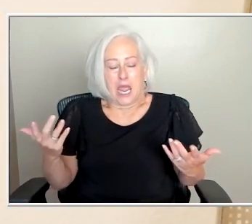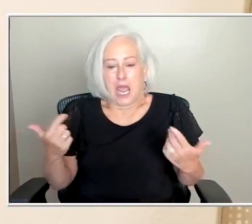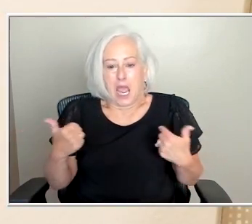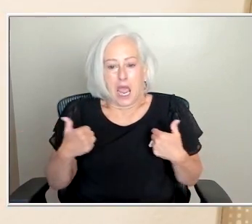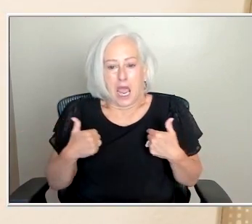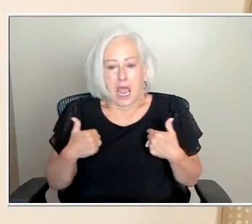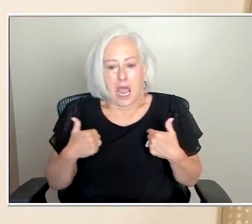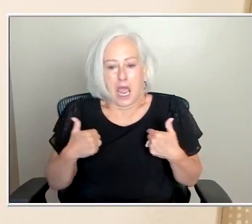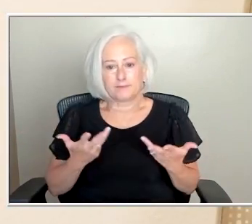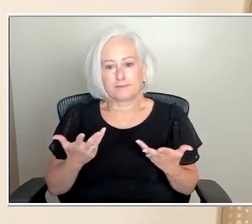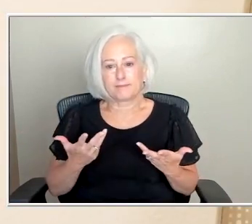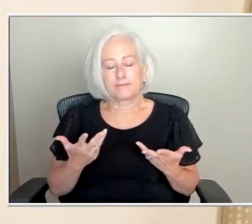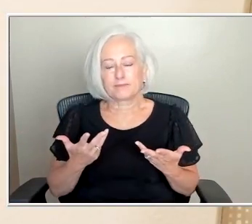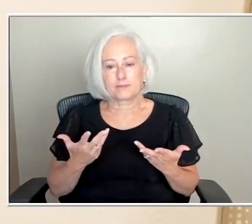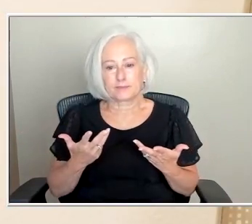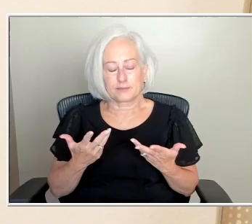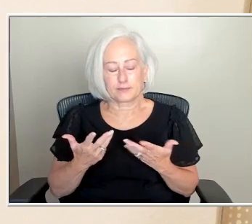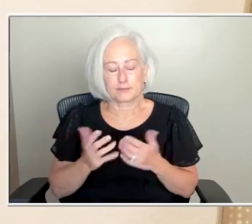was